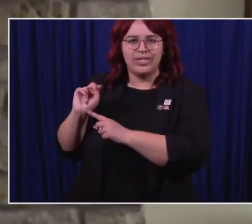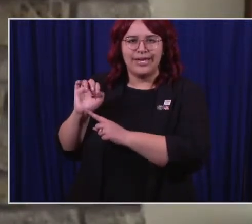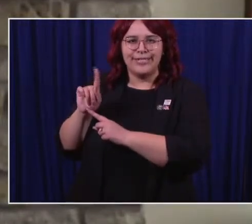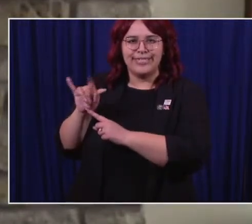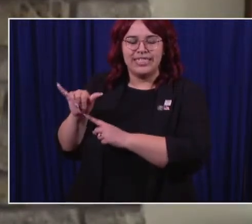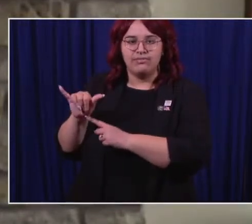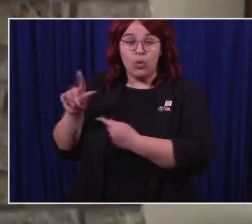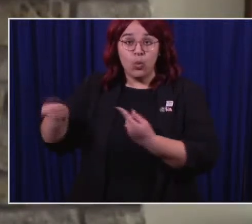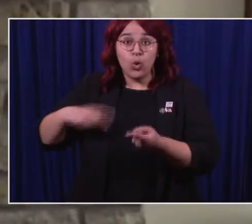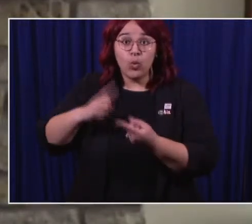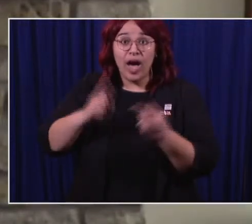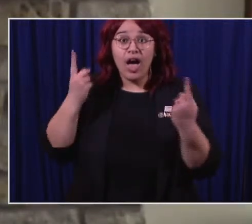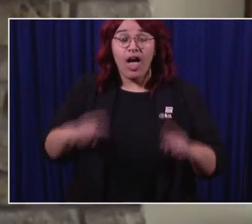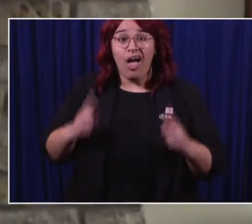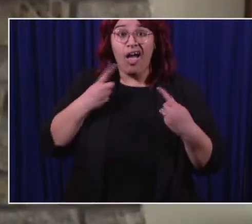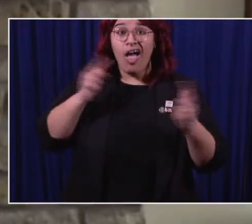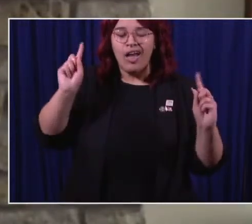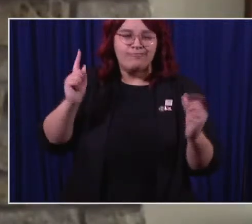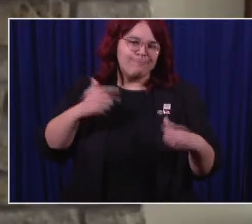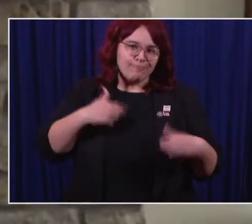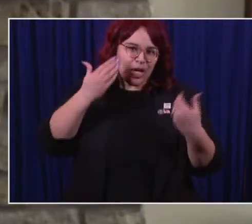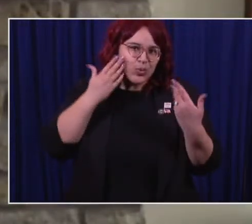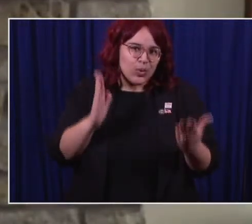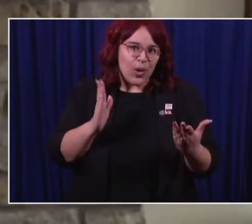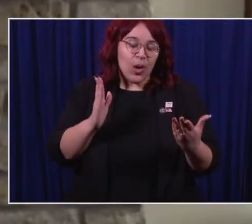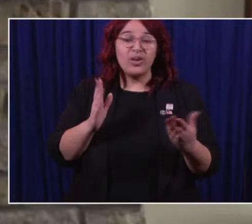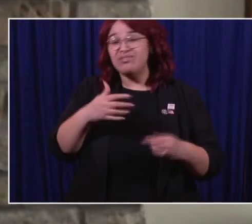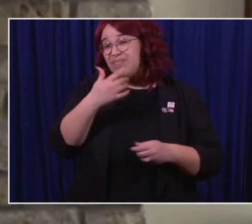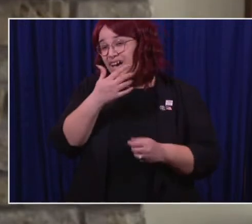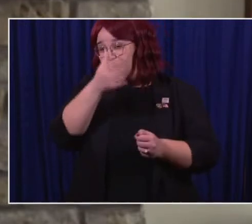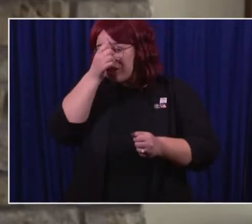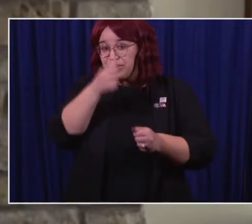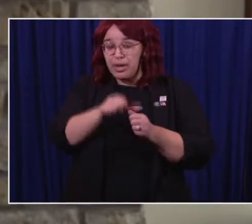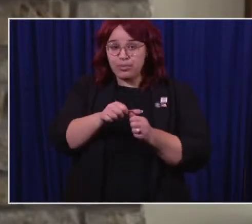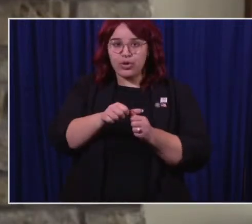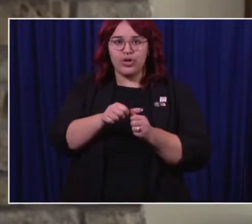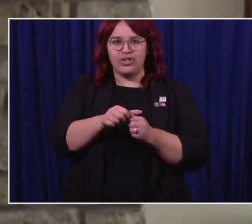and changing. So I don't think we know that number. But